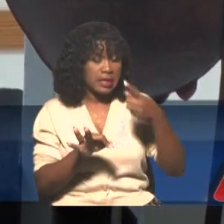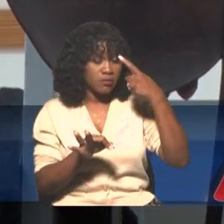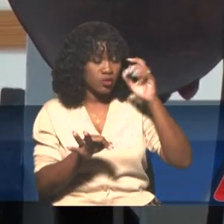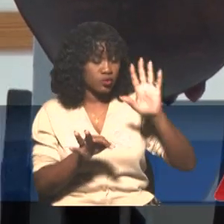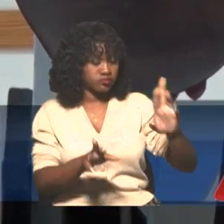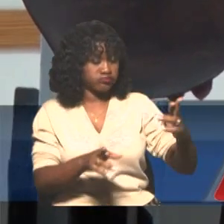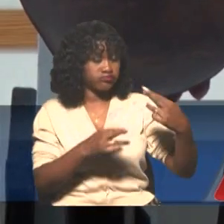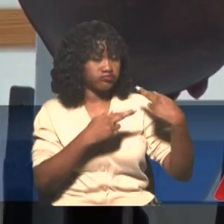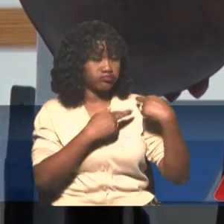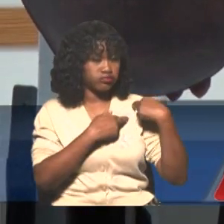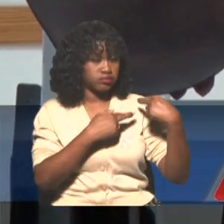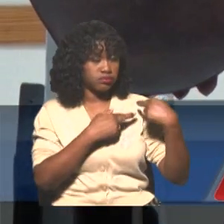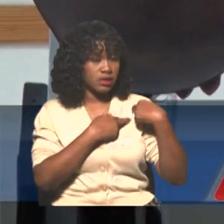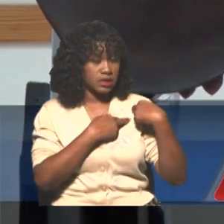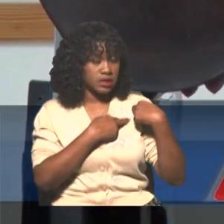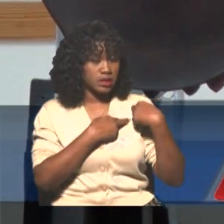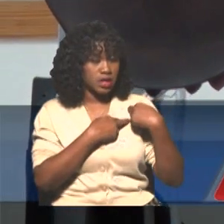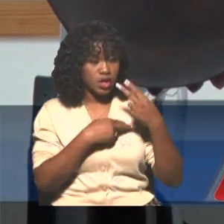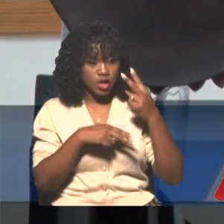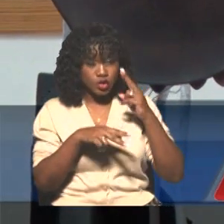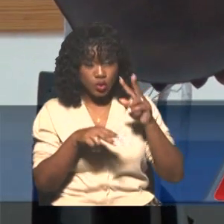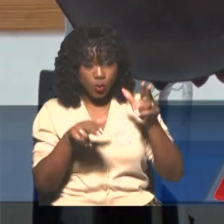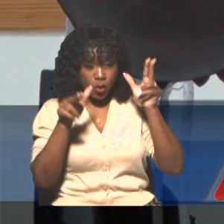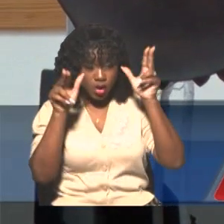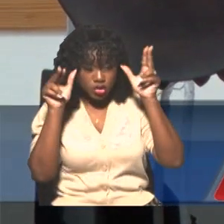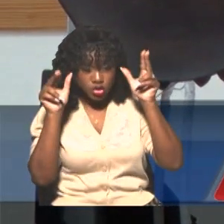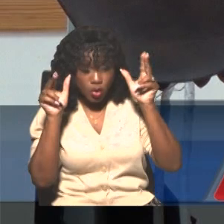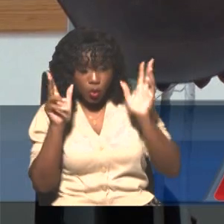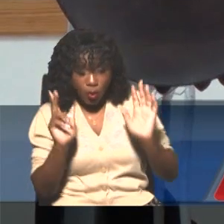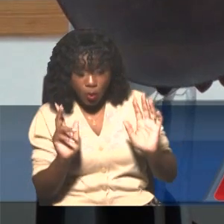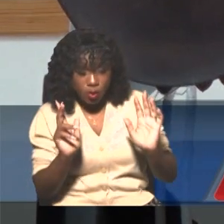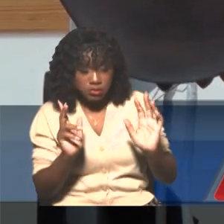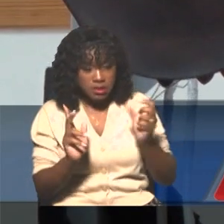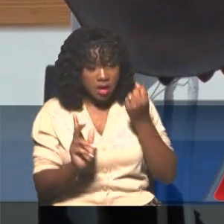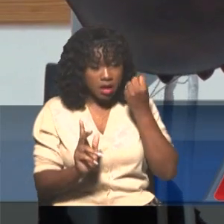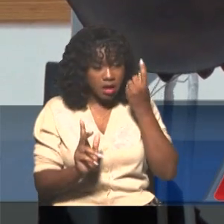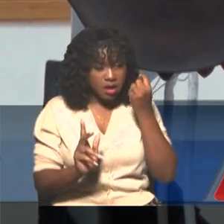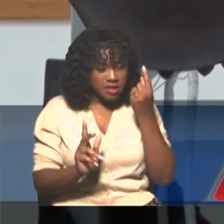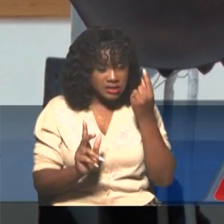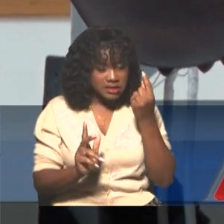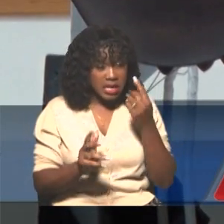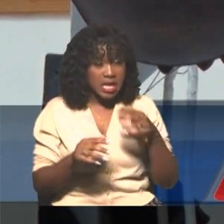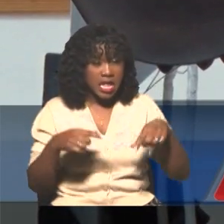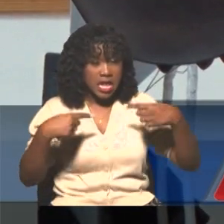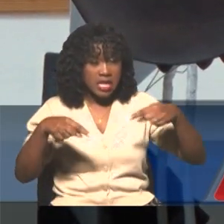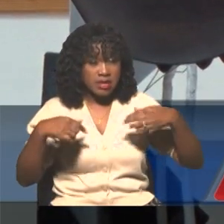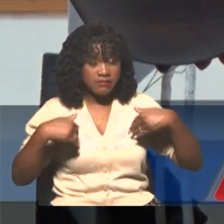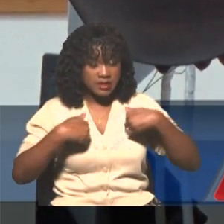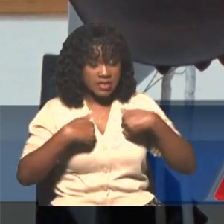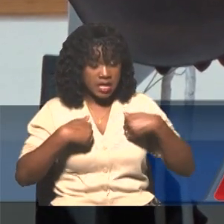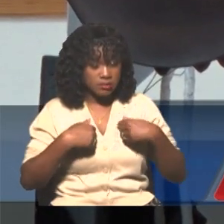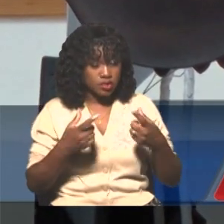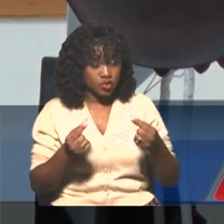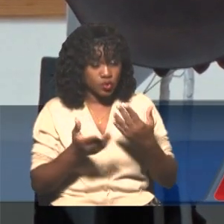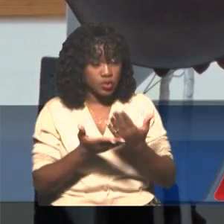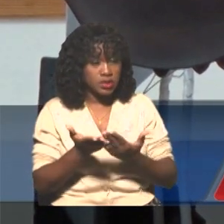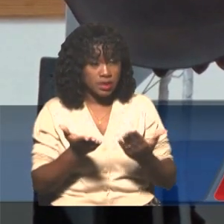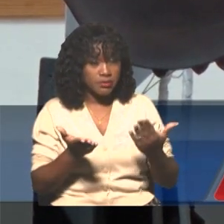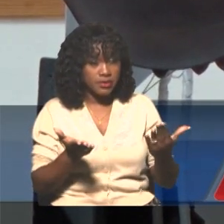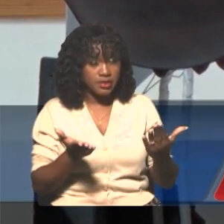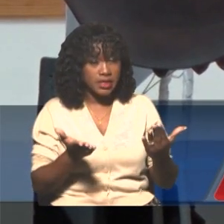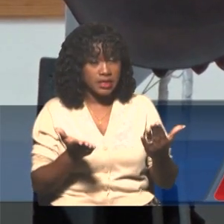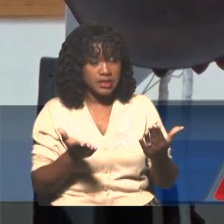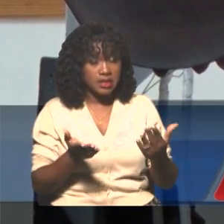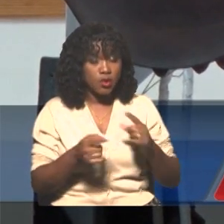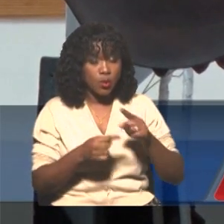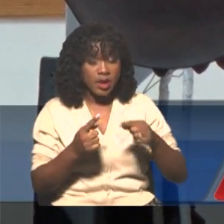to actually read the signs that the animal would give. A nervous animal would give certain signs, like being